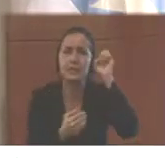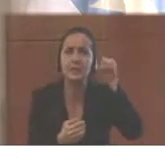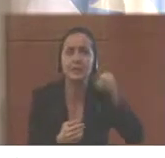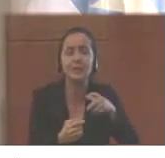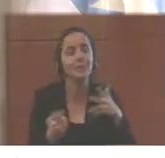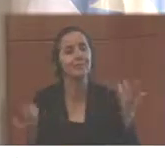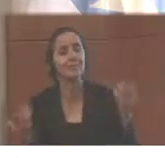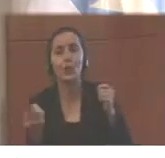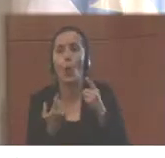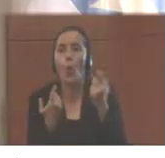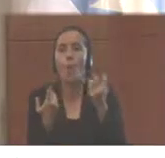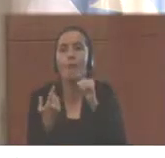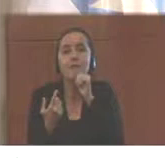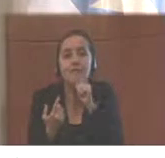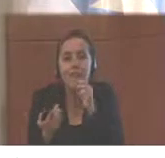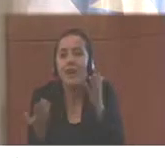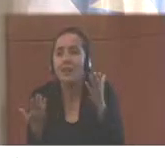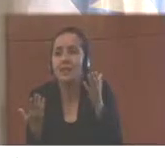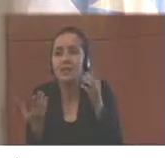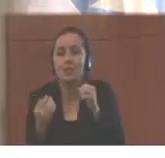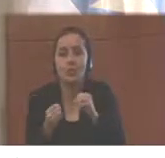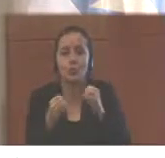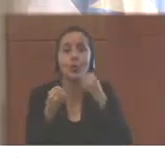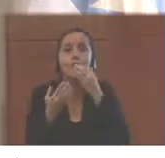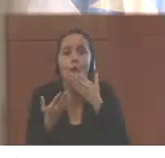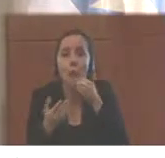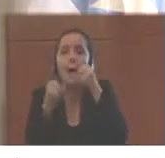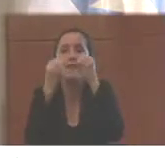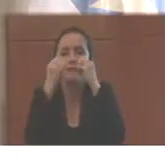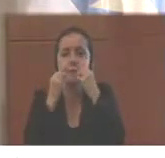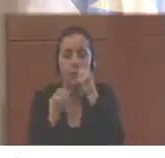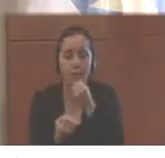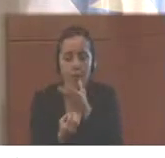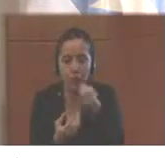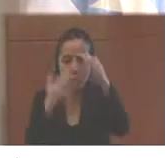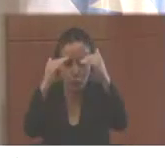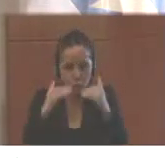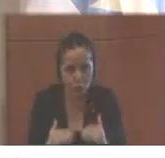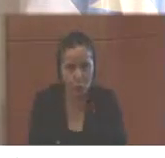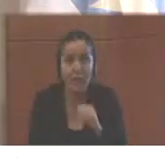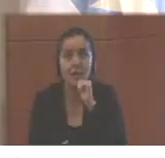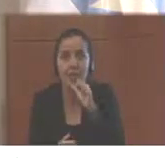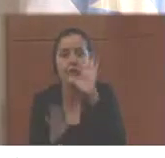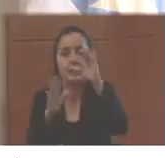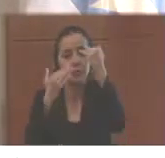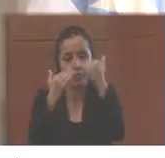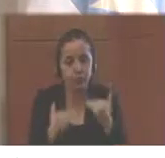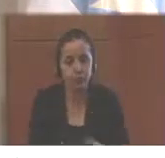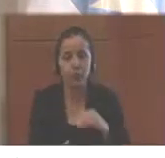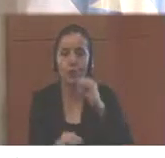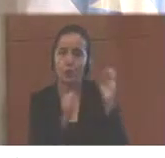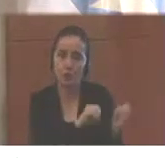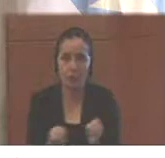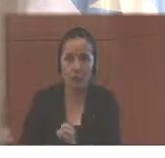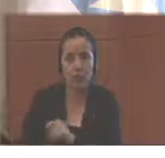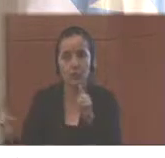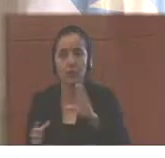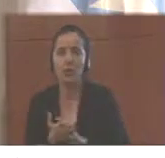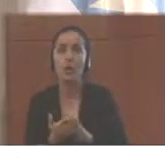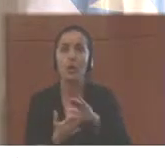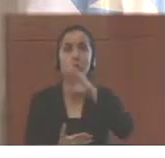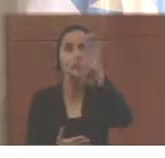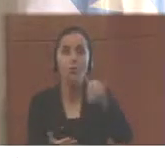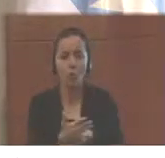been an overall acceleration of achievements, and an average of 56% of our set targets have been met over the last year. And finally,